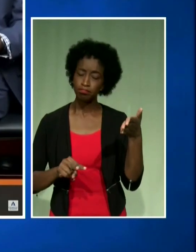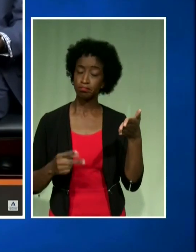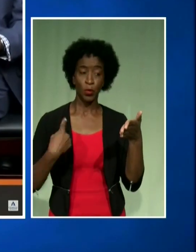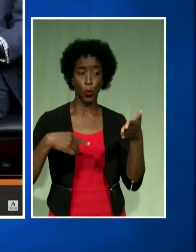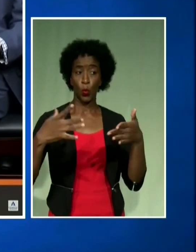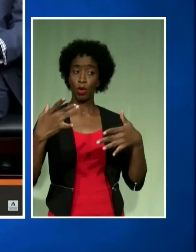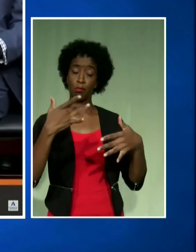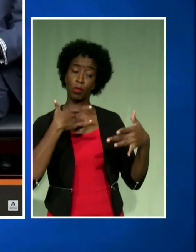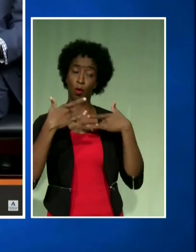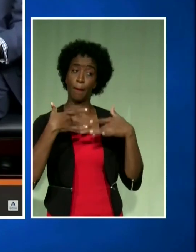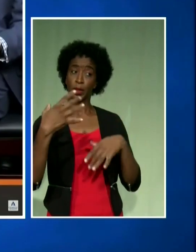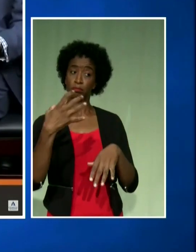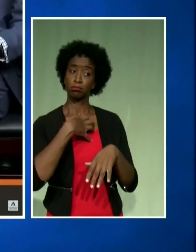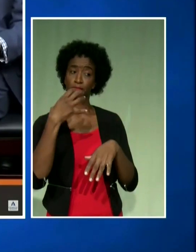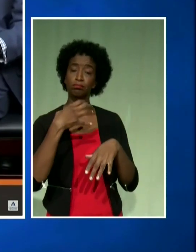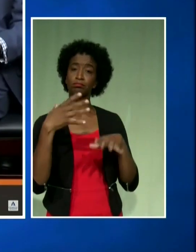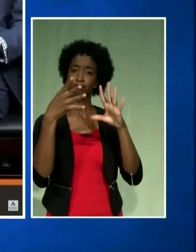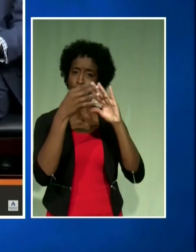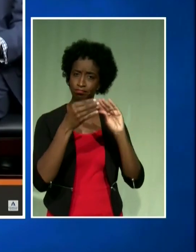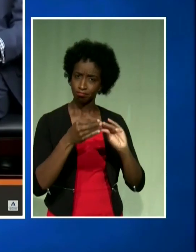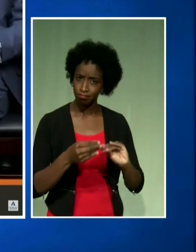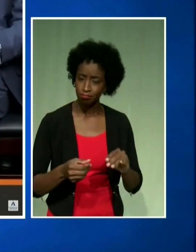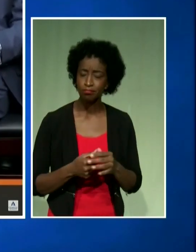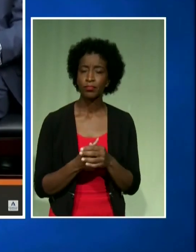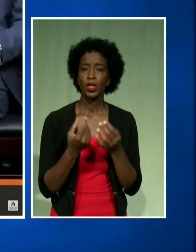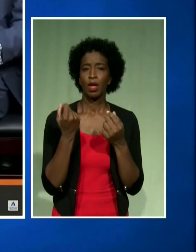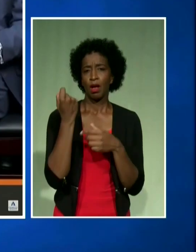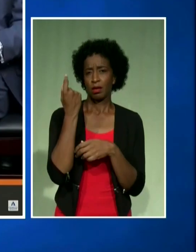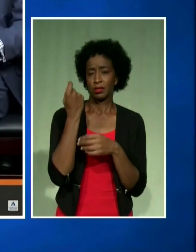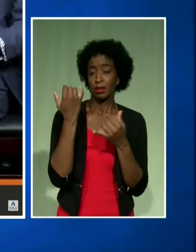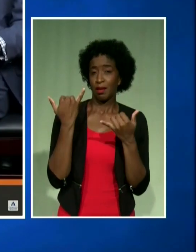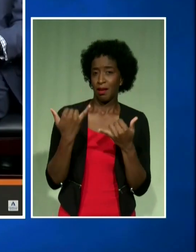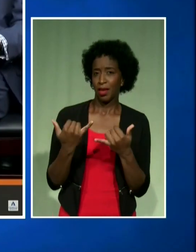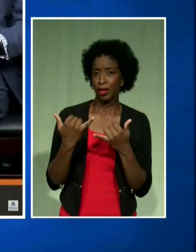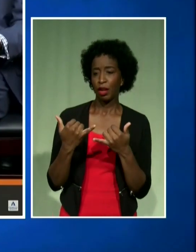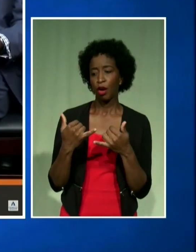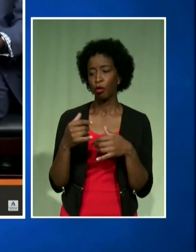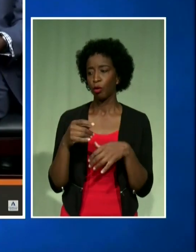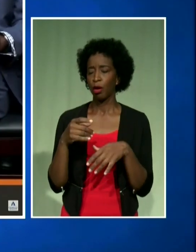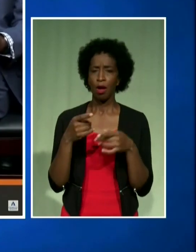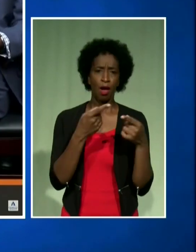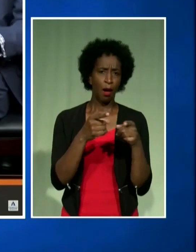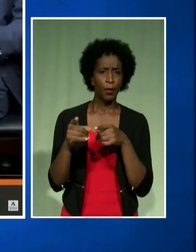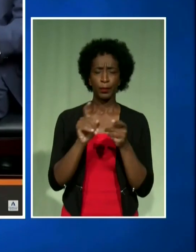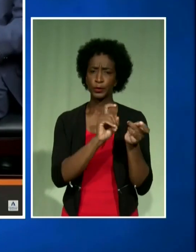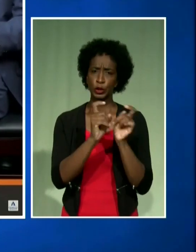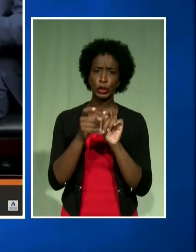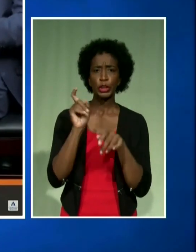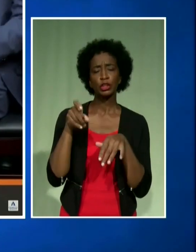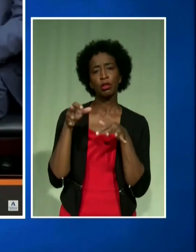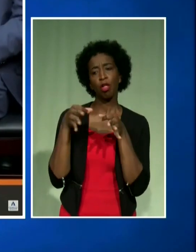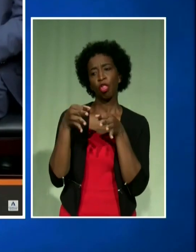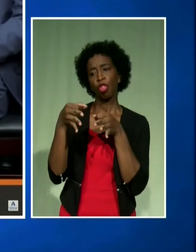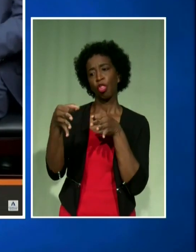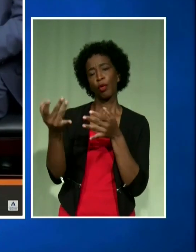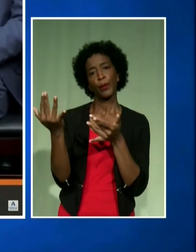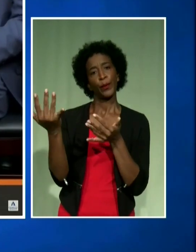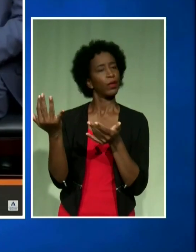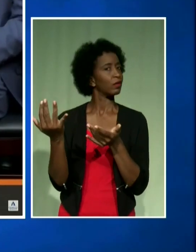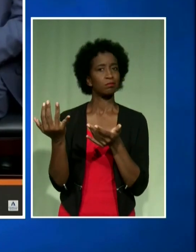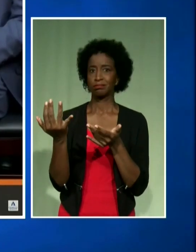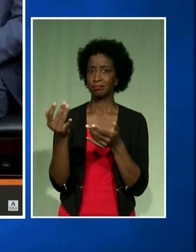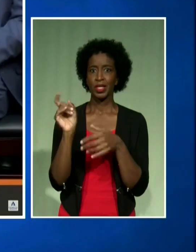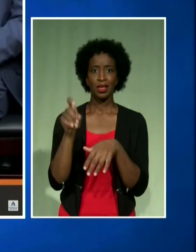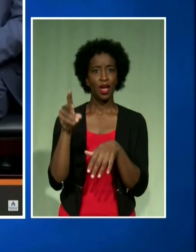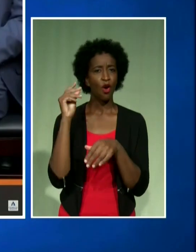real time. So that if we have improvements, then they ought to be taken in real time rather than waiting for the next year's report